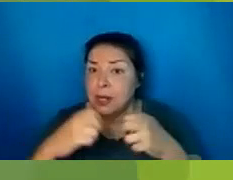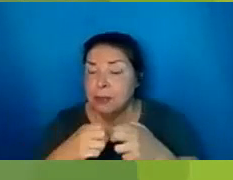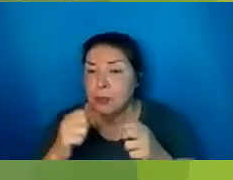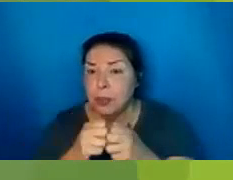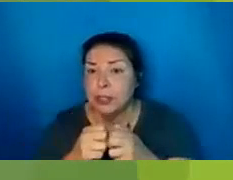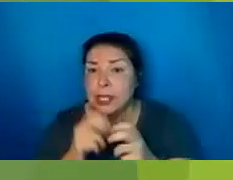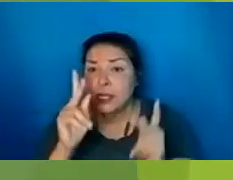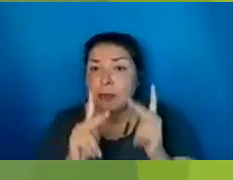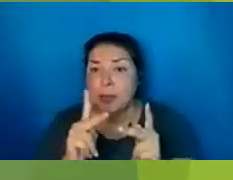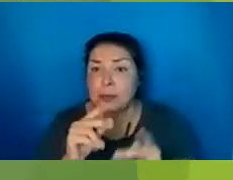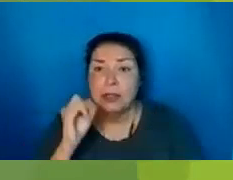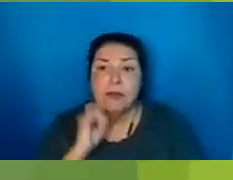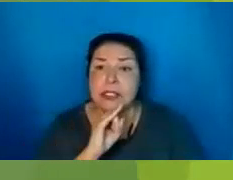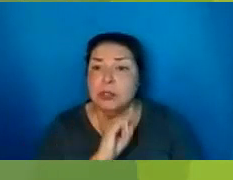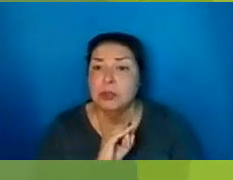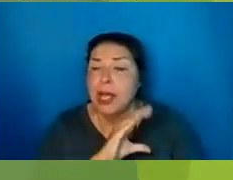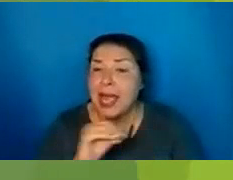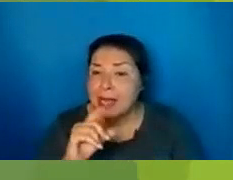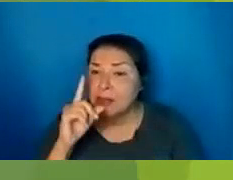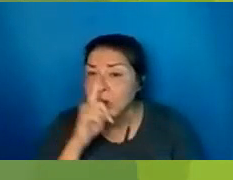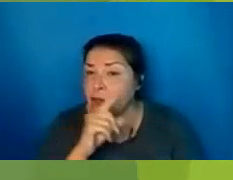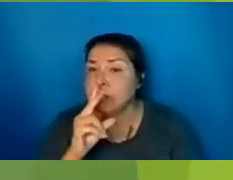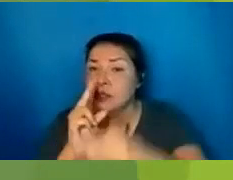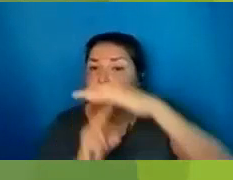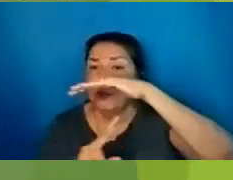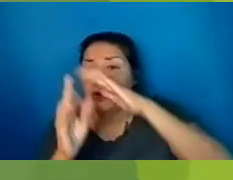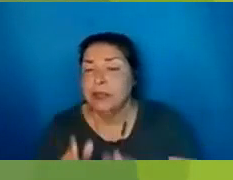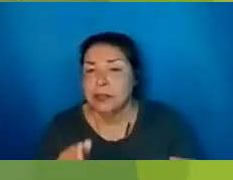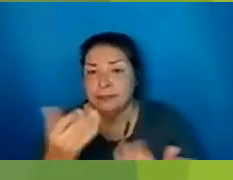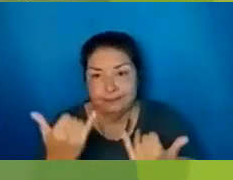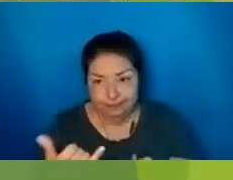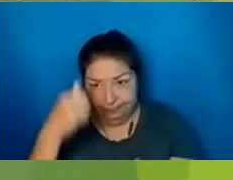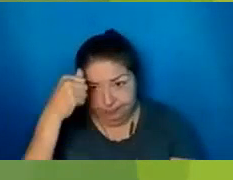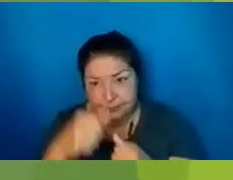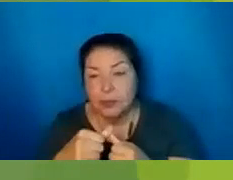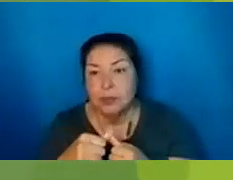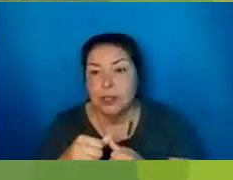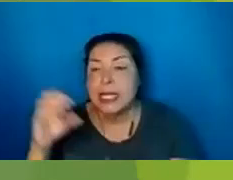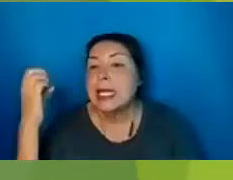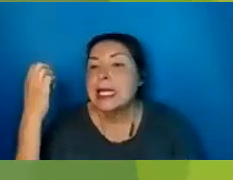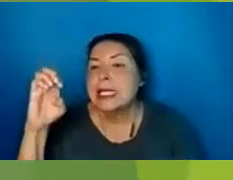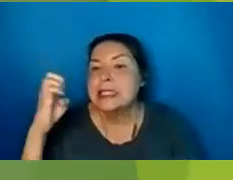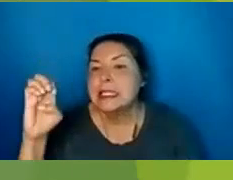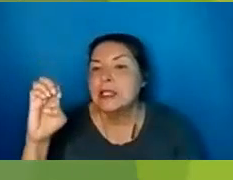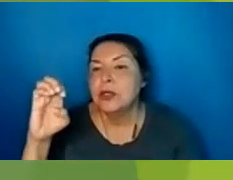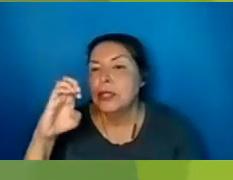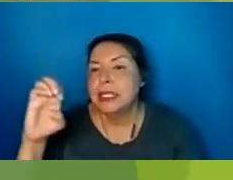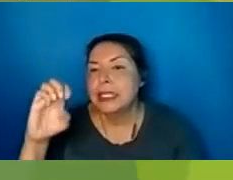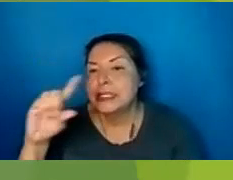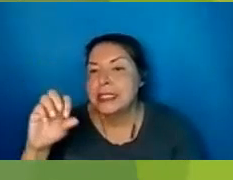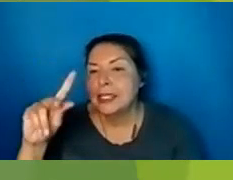these false prophets. Now, remember that Ezekiel is talking to the